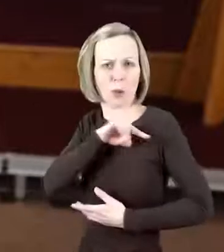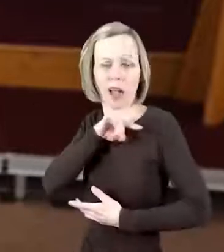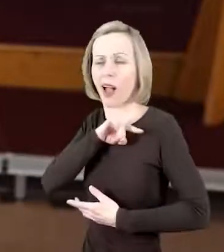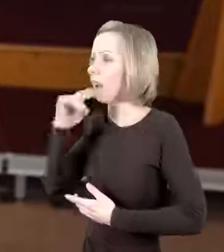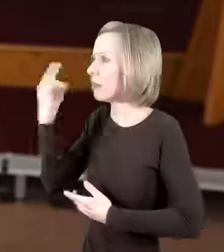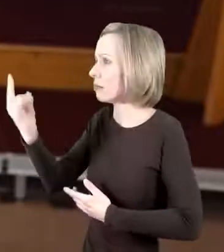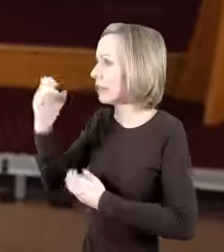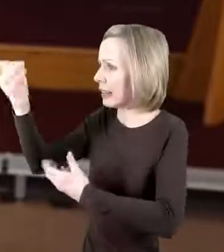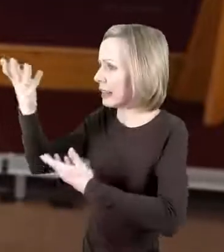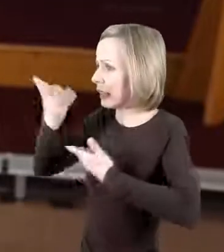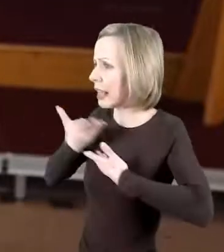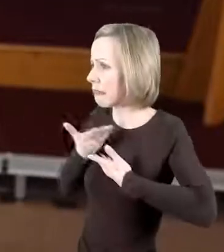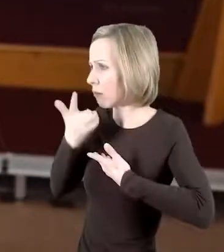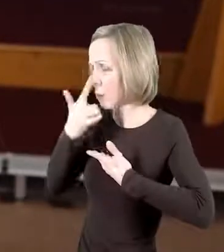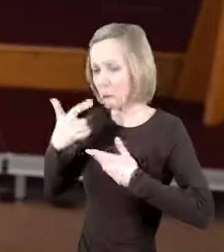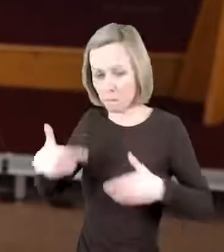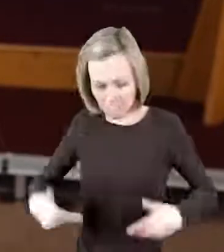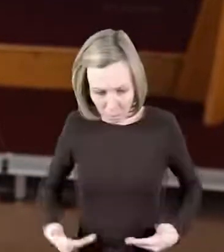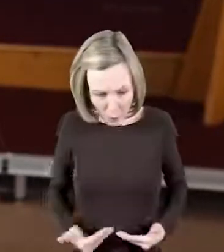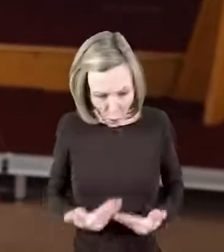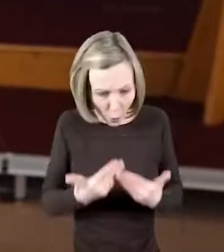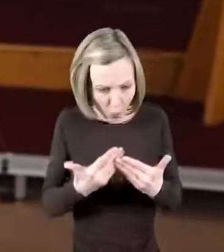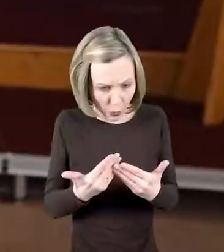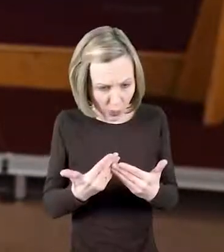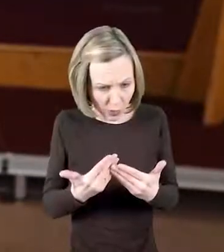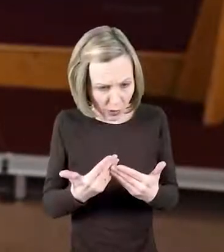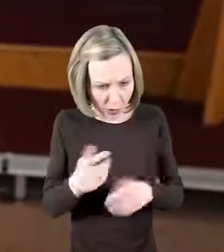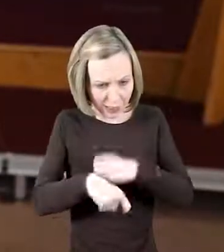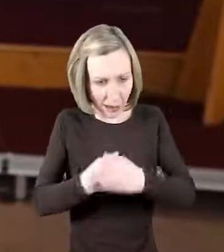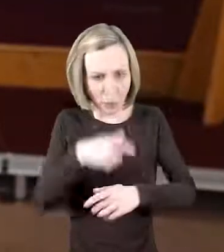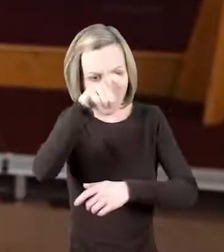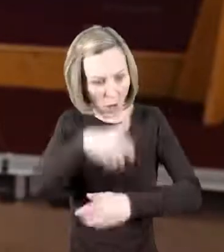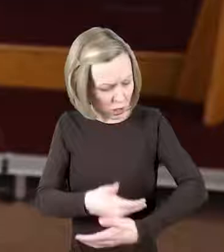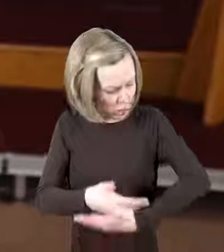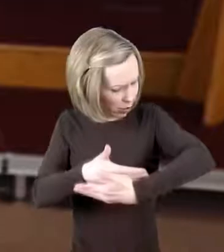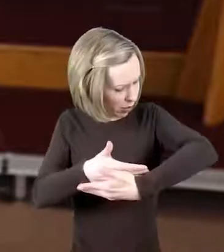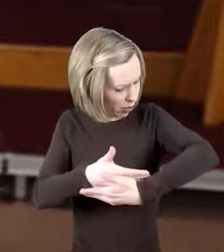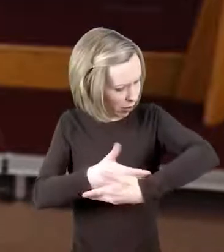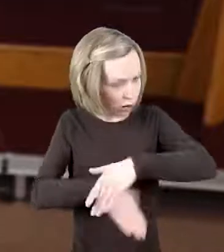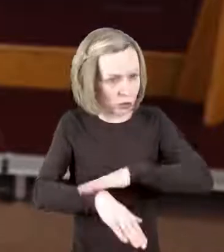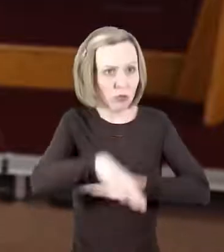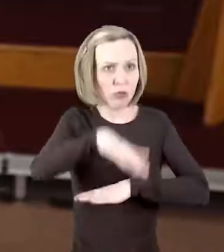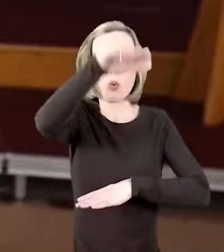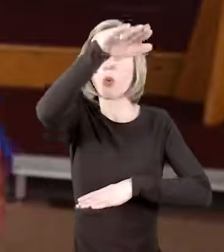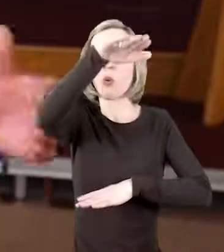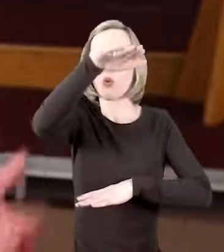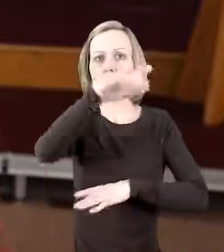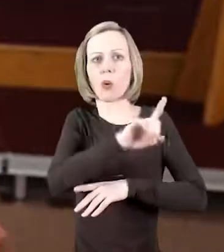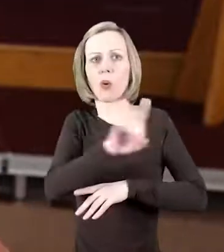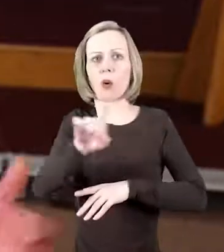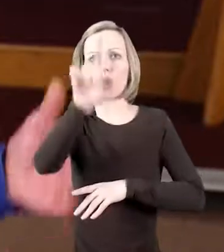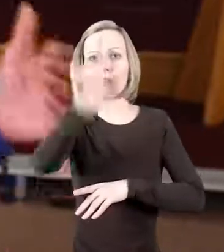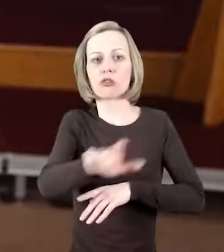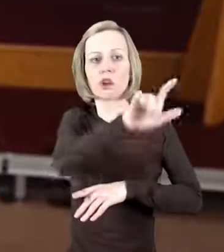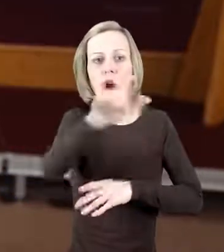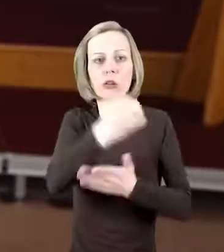in giving himself to be born as a baby, to die in our place on the cross, to restore